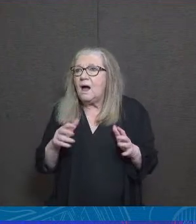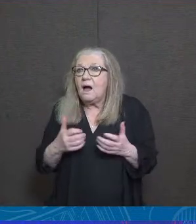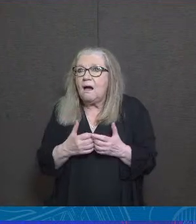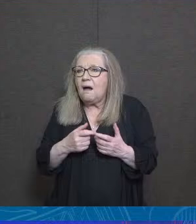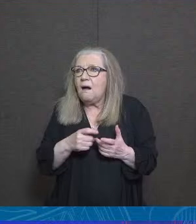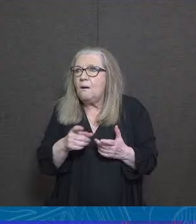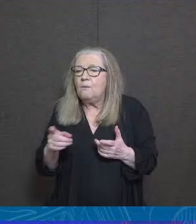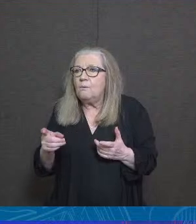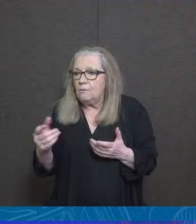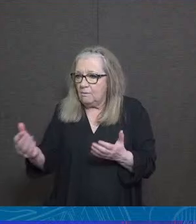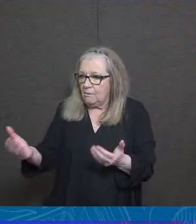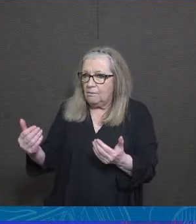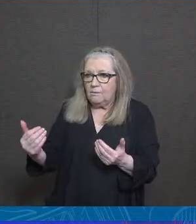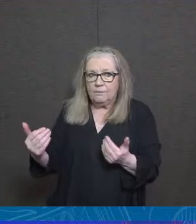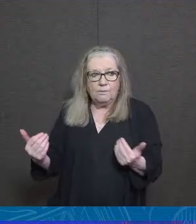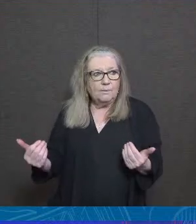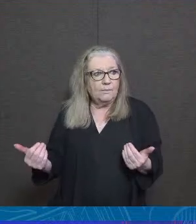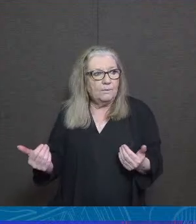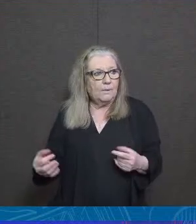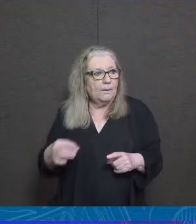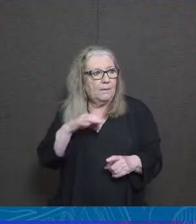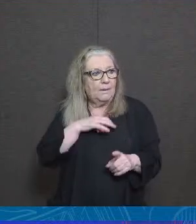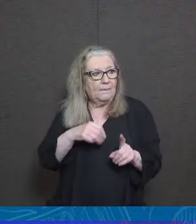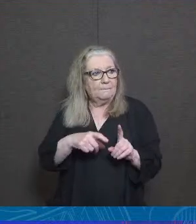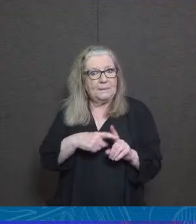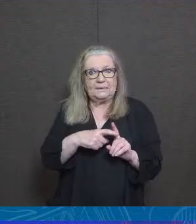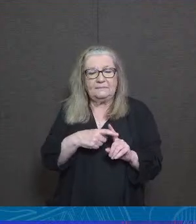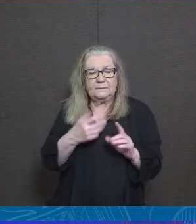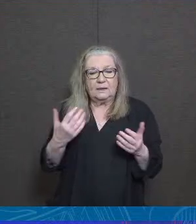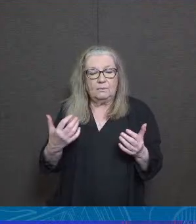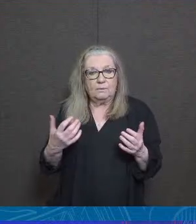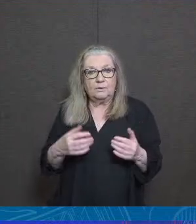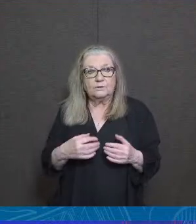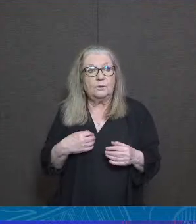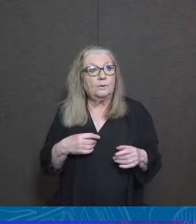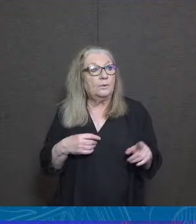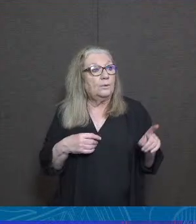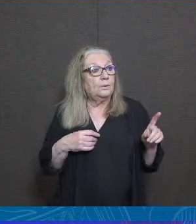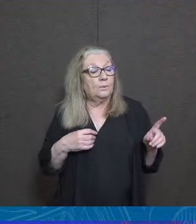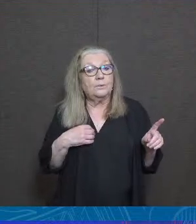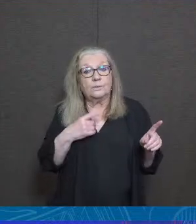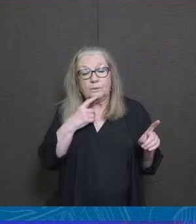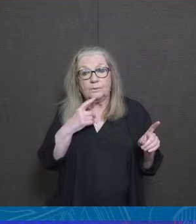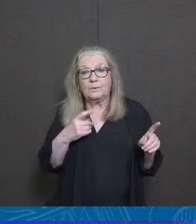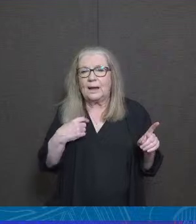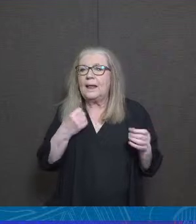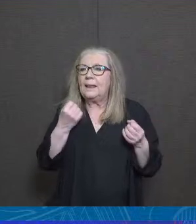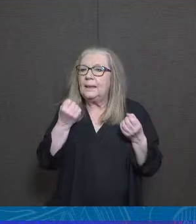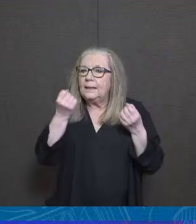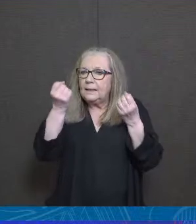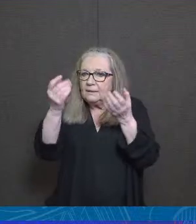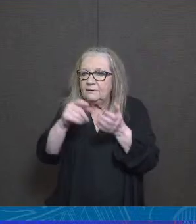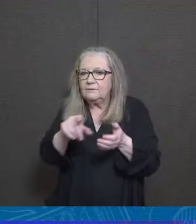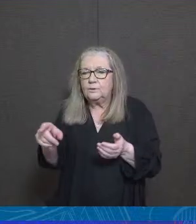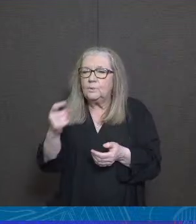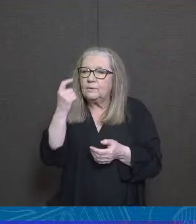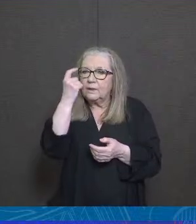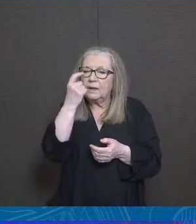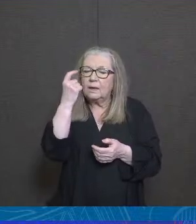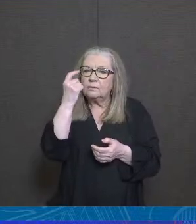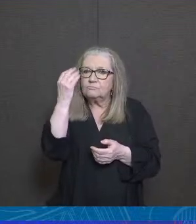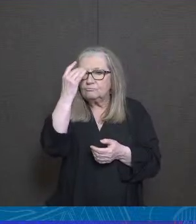from providing data. Yeah, 30 seconds. So all these things I leave you think about this. How can we